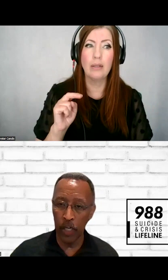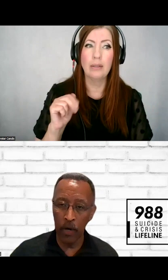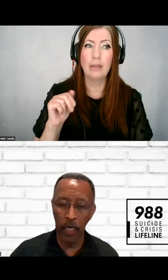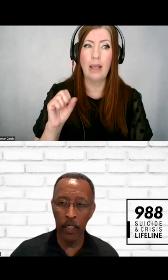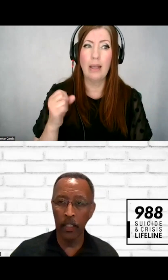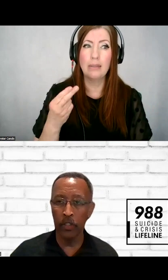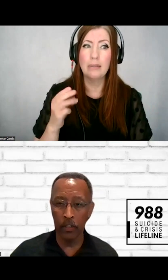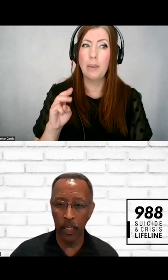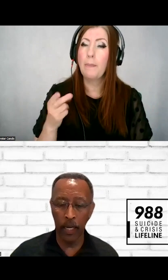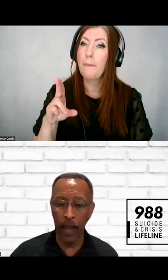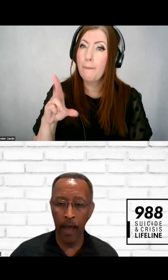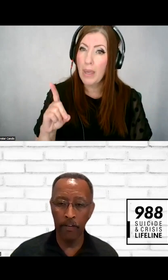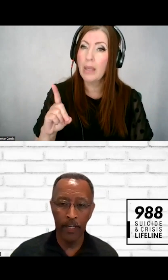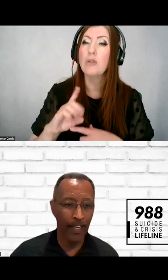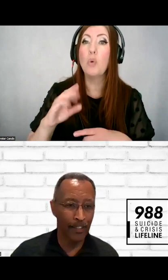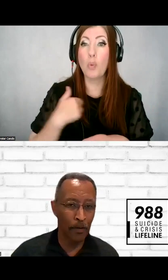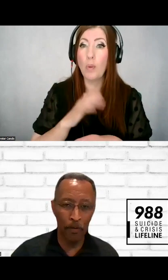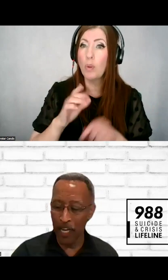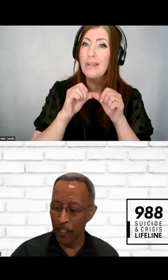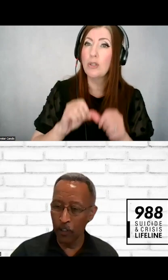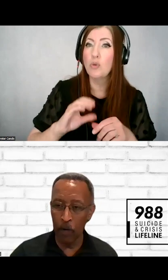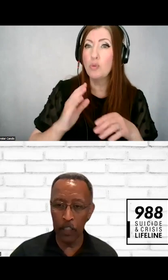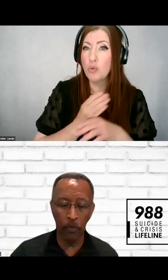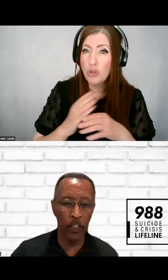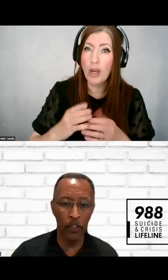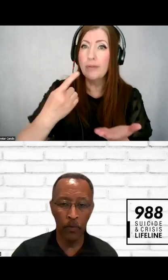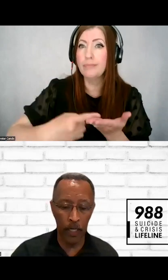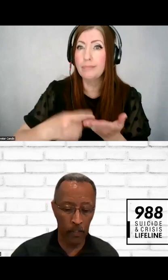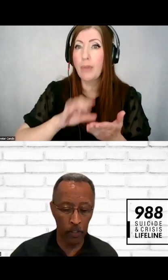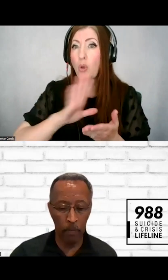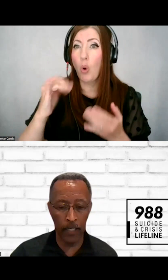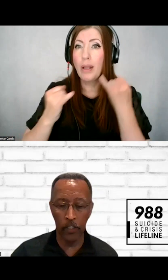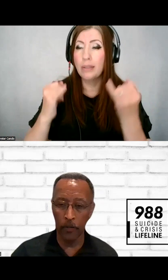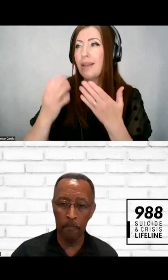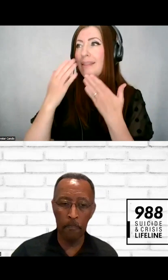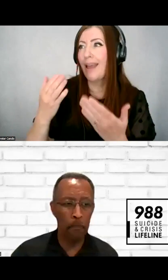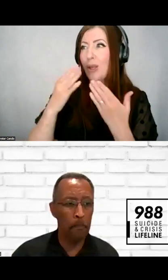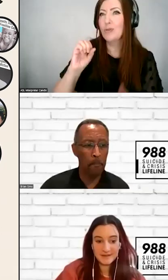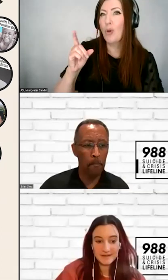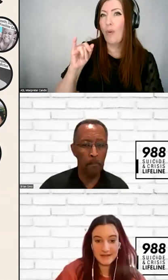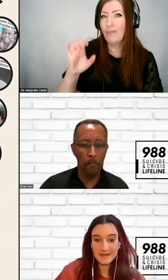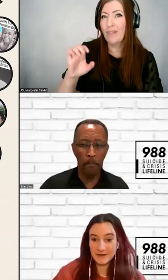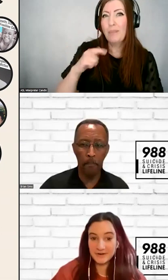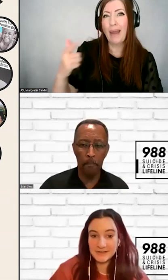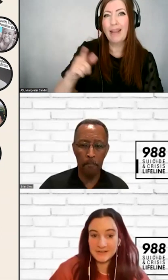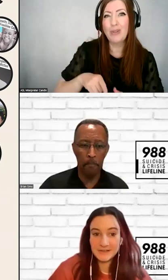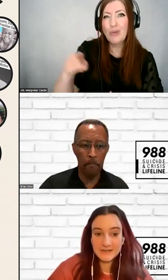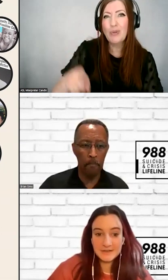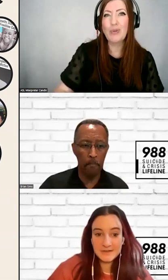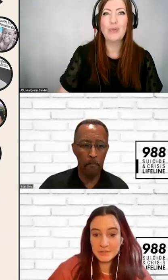or share any initiatives that they have. And Sophie, thank you so much for what you're doing, and I'll turn it back to you. Thank